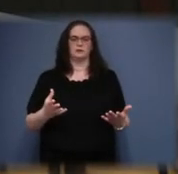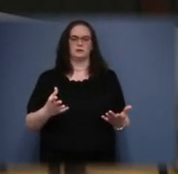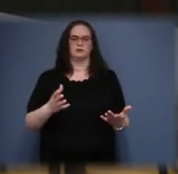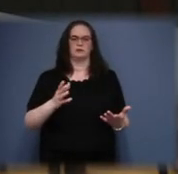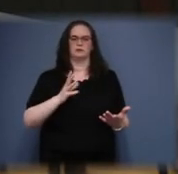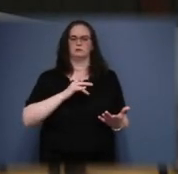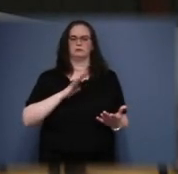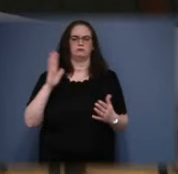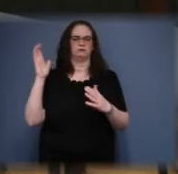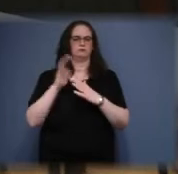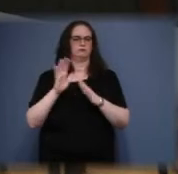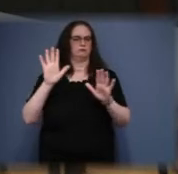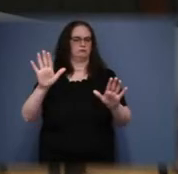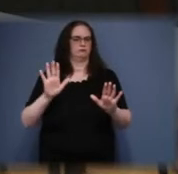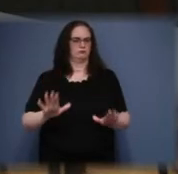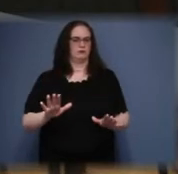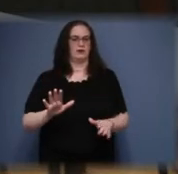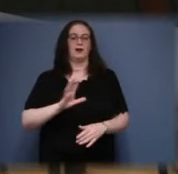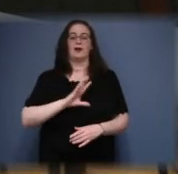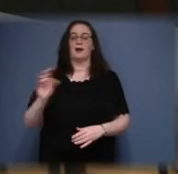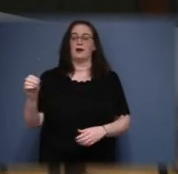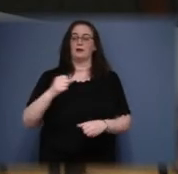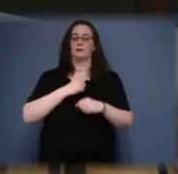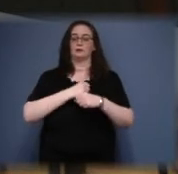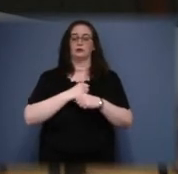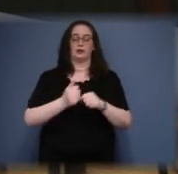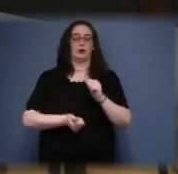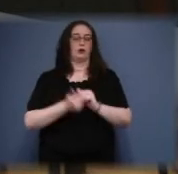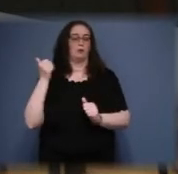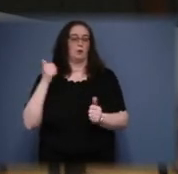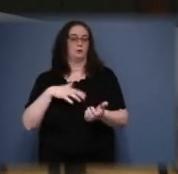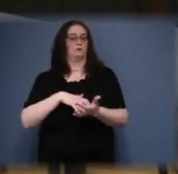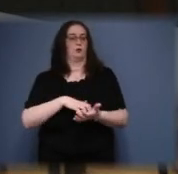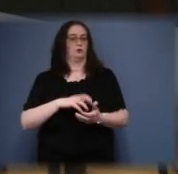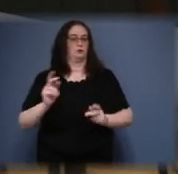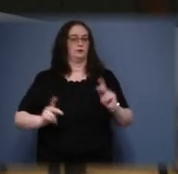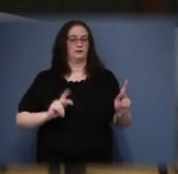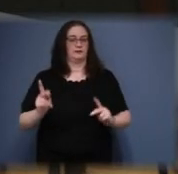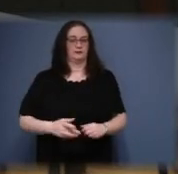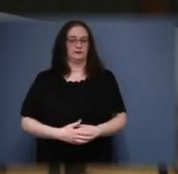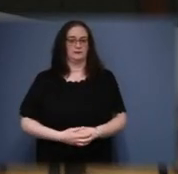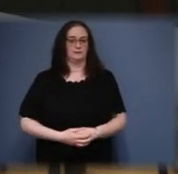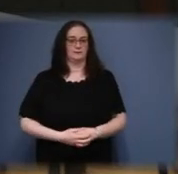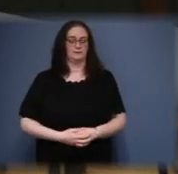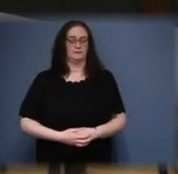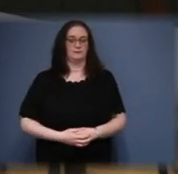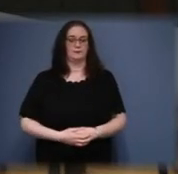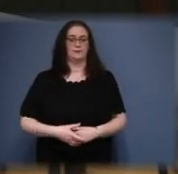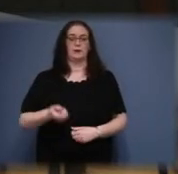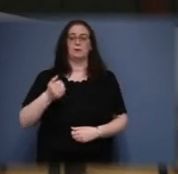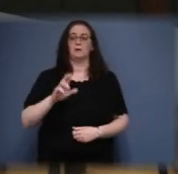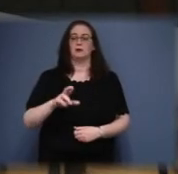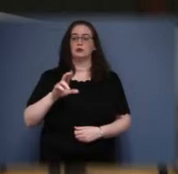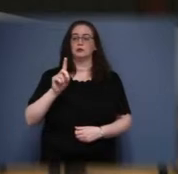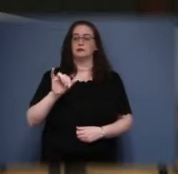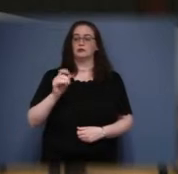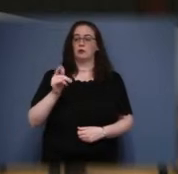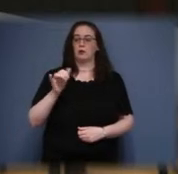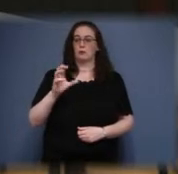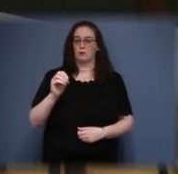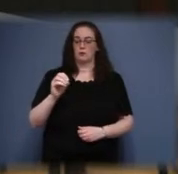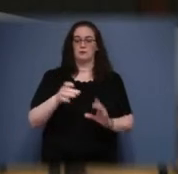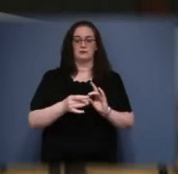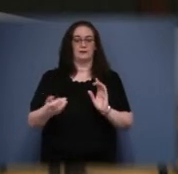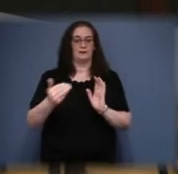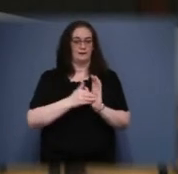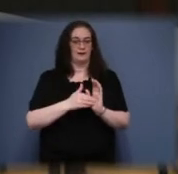of exceptional, and protecting our most vulnerable citizens. Mr. DiGeralmo further stated that